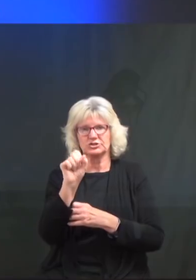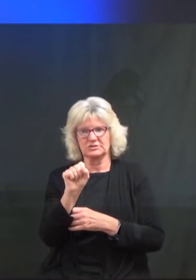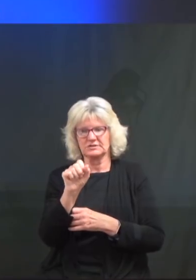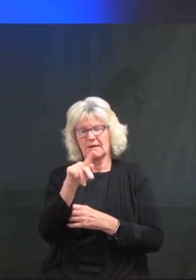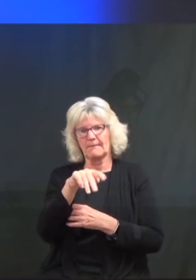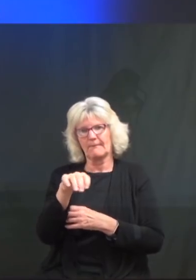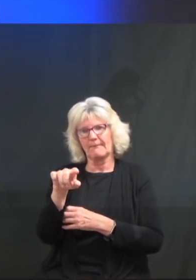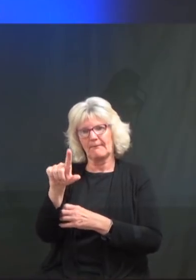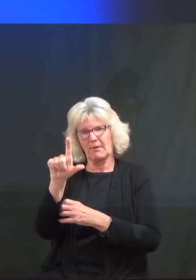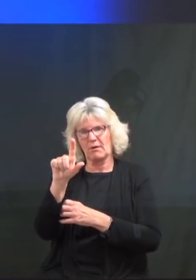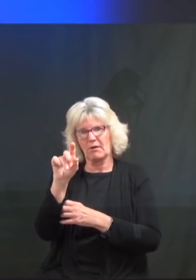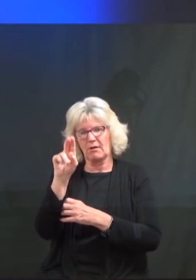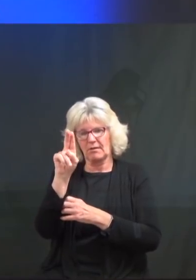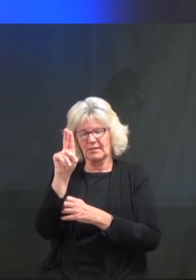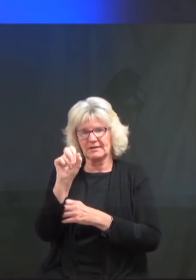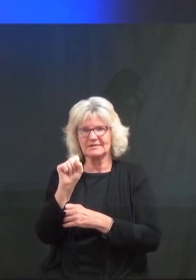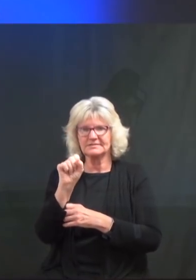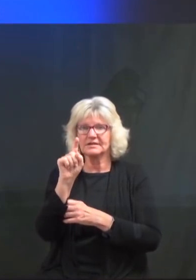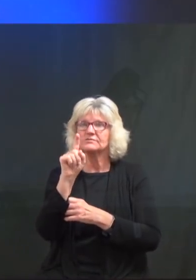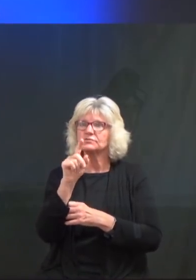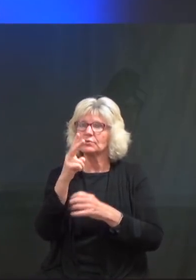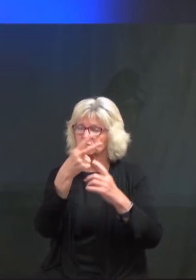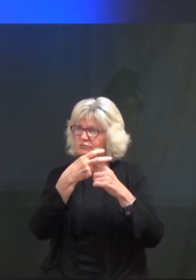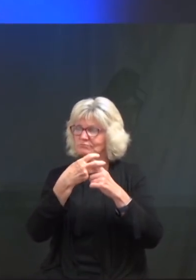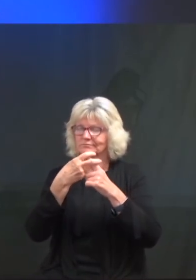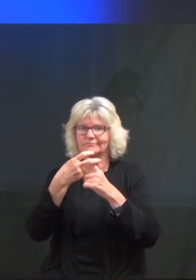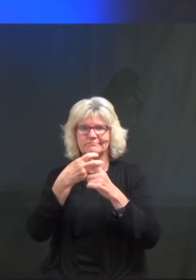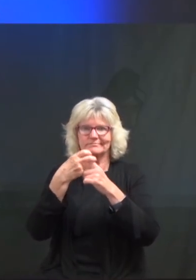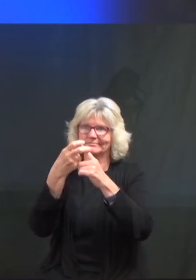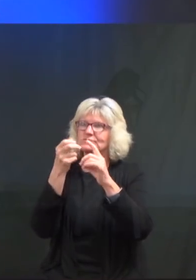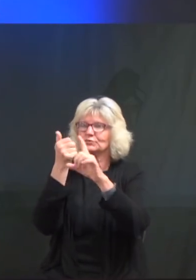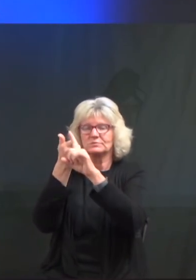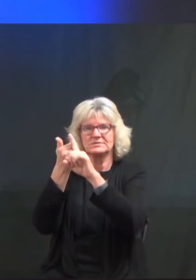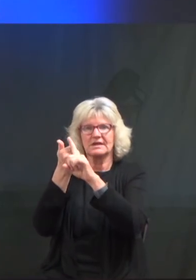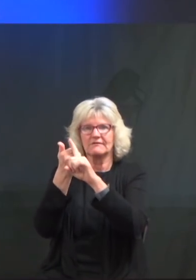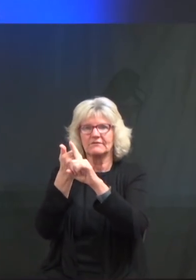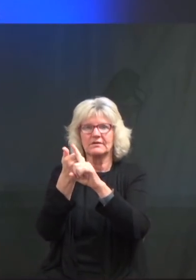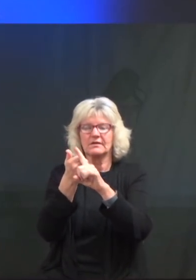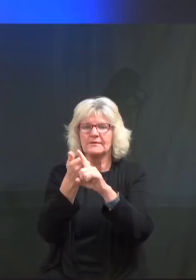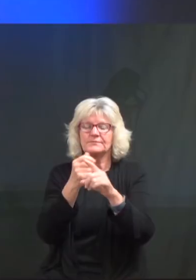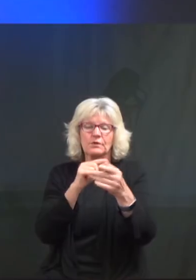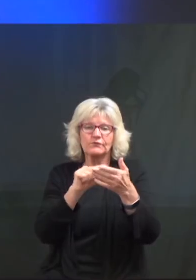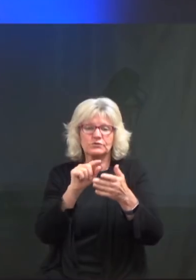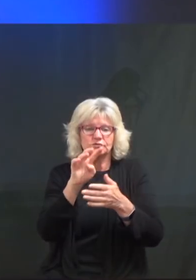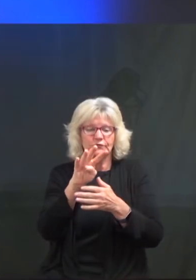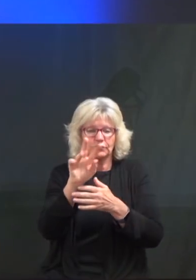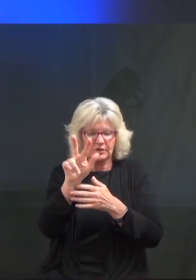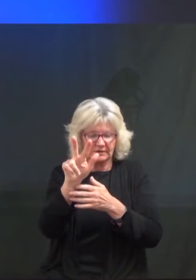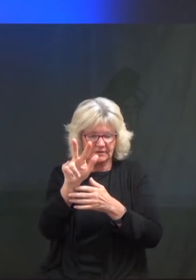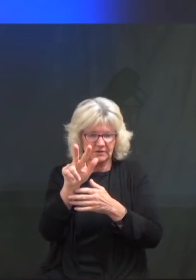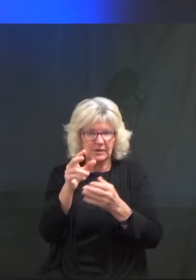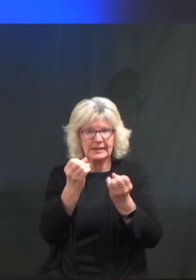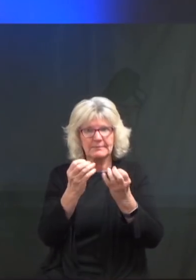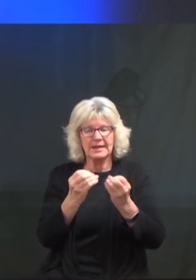he calls some to himself. Whether in verse 43, many Jews and